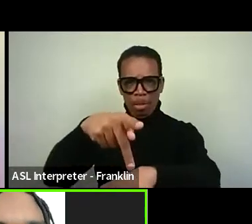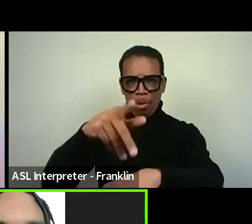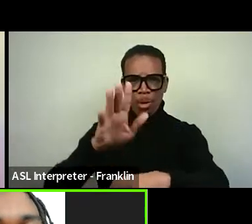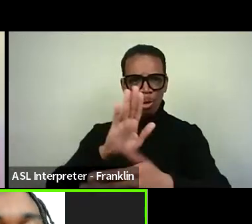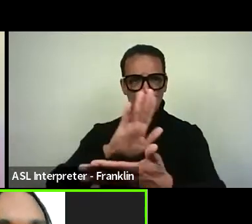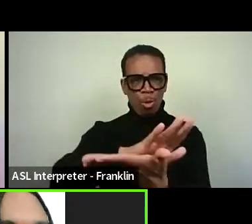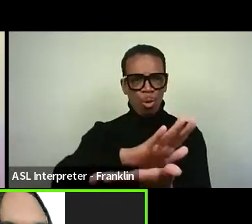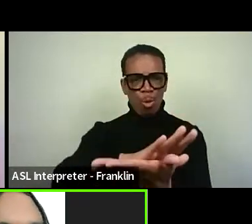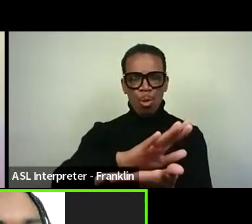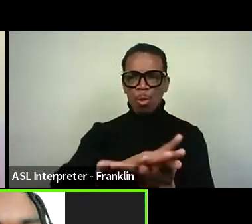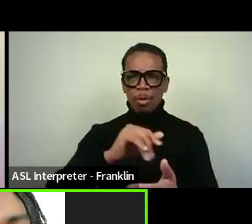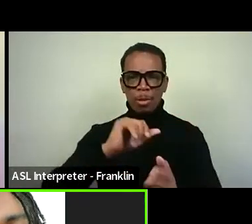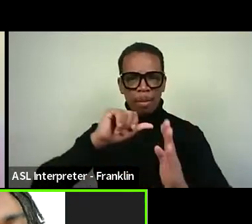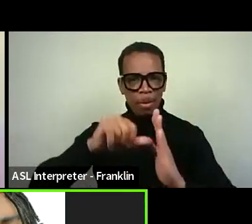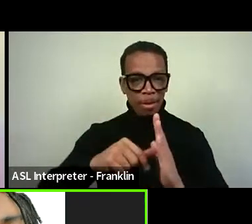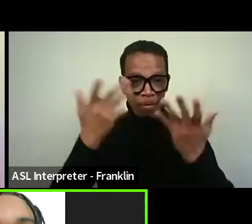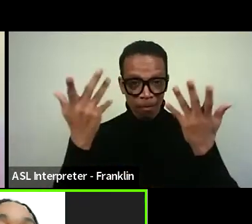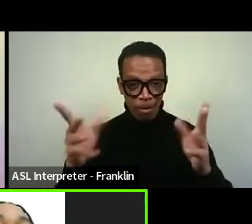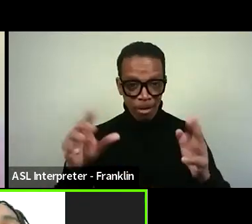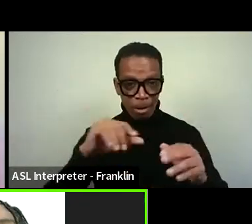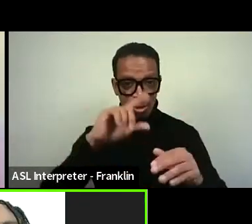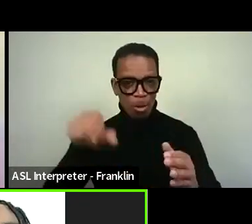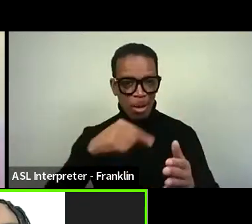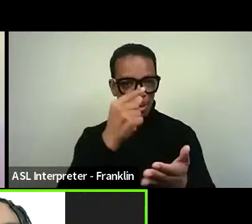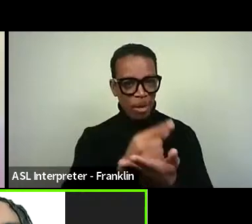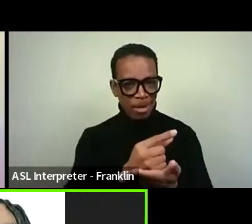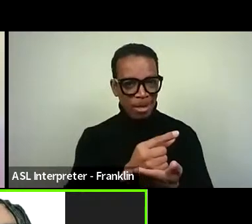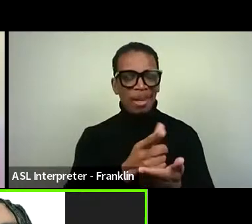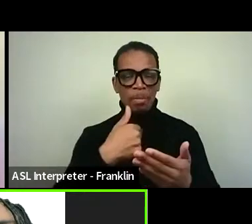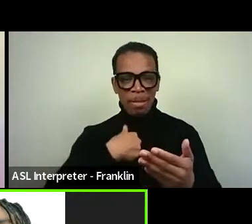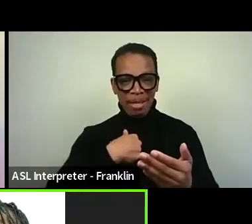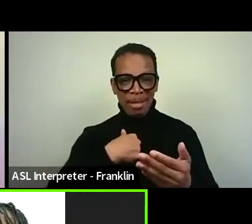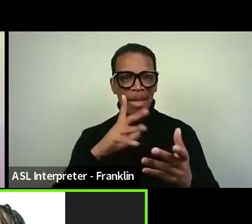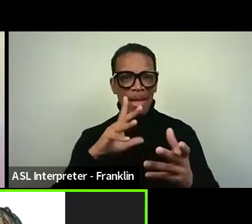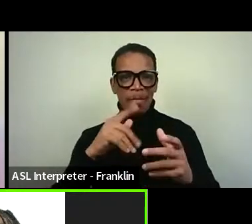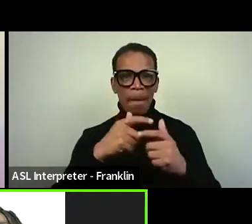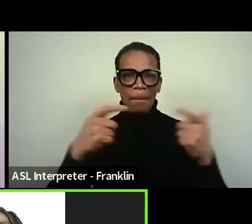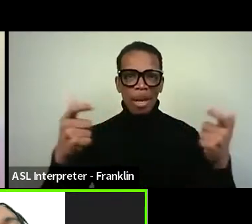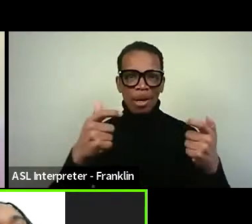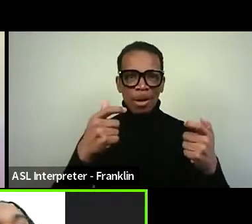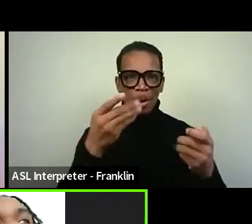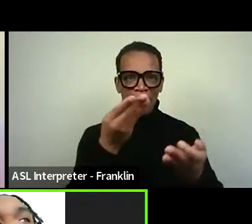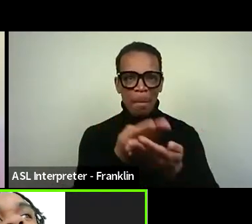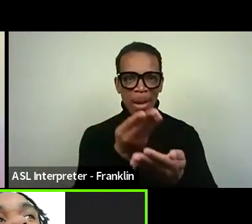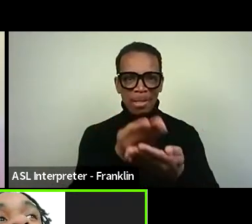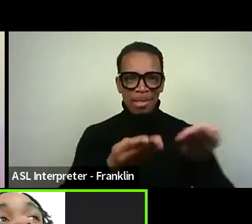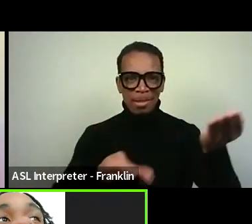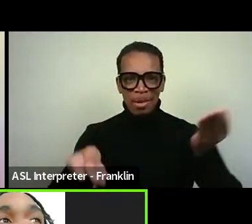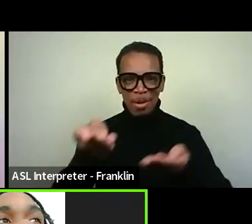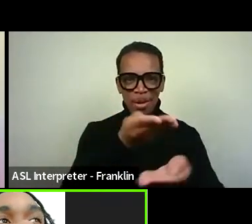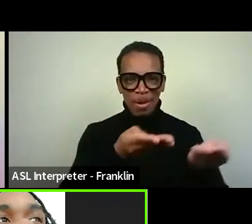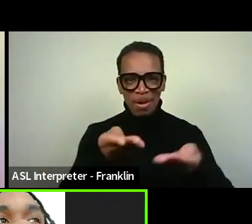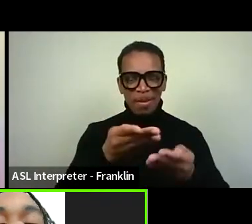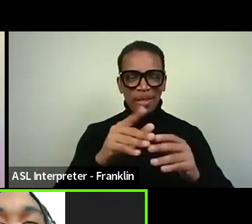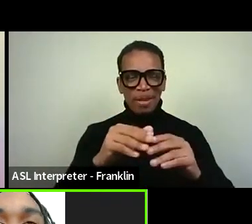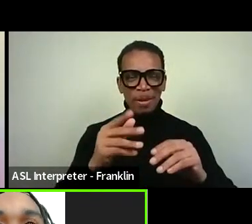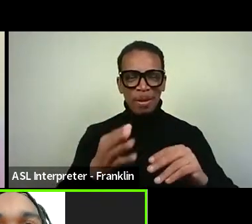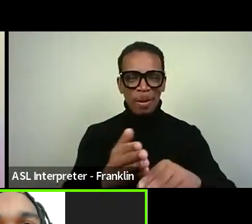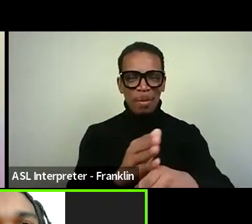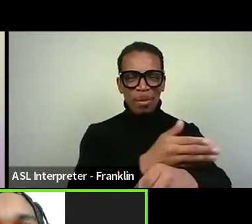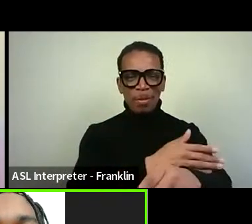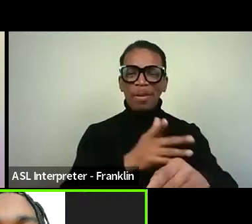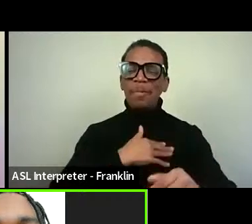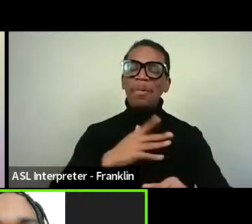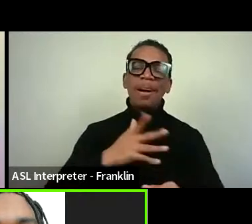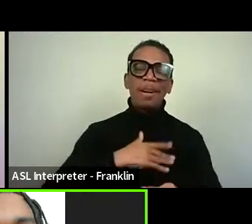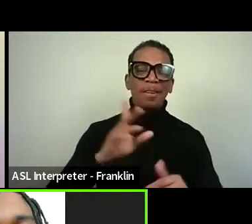got after I graduated, they got a bigger budget to do more things, and that was great. Um, so that was like my first